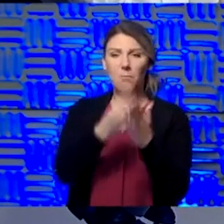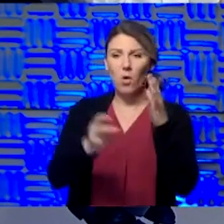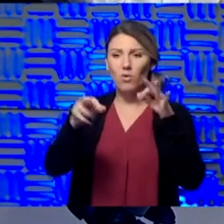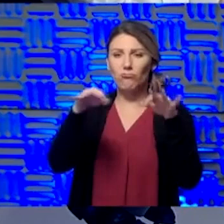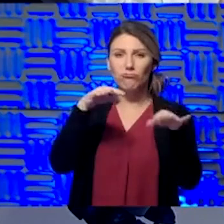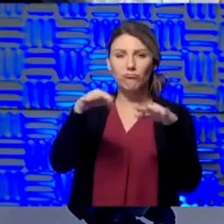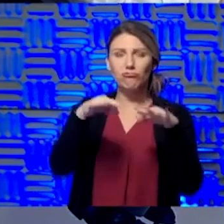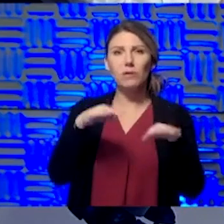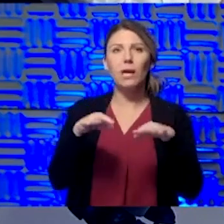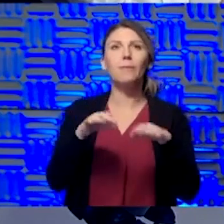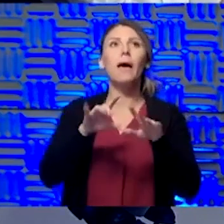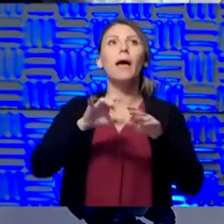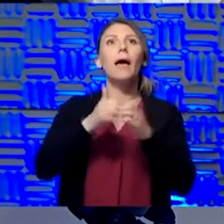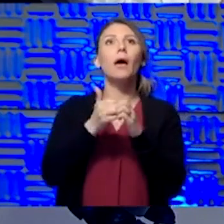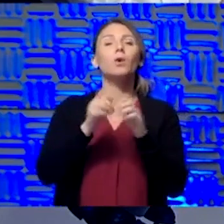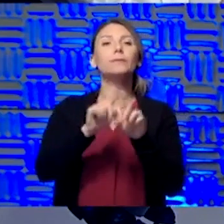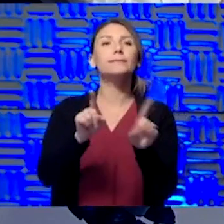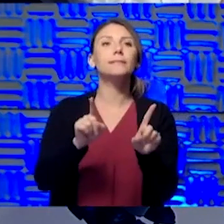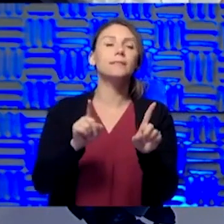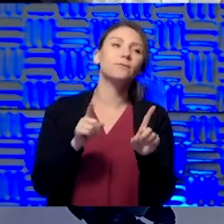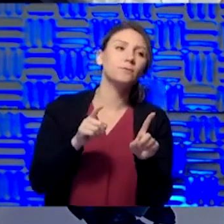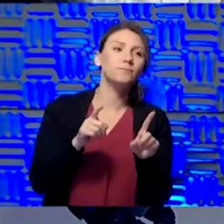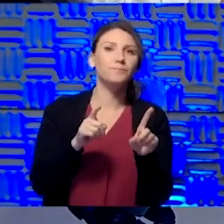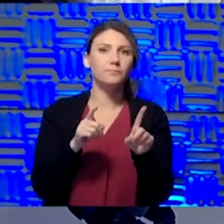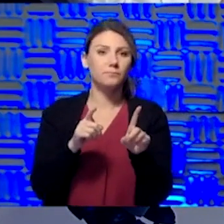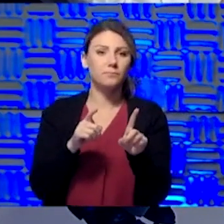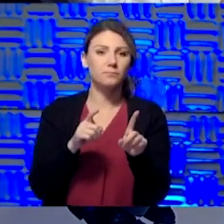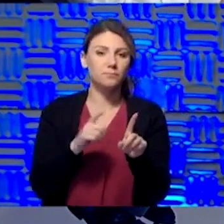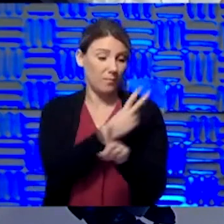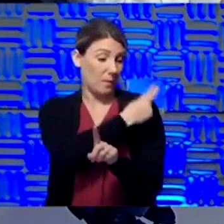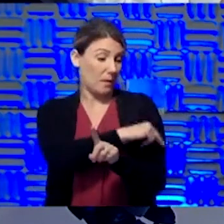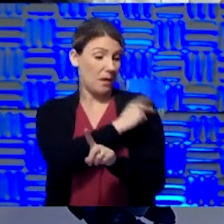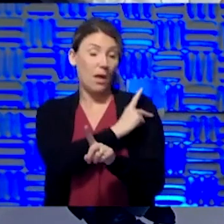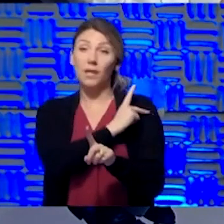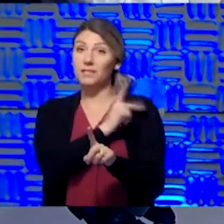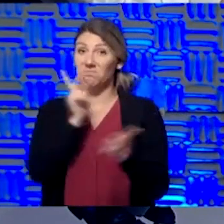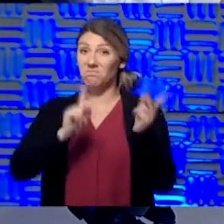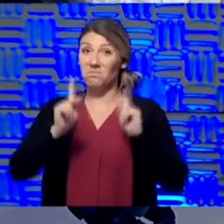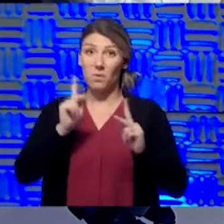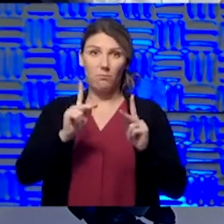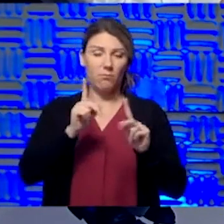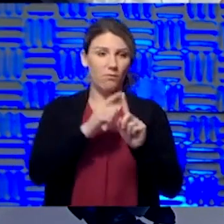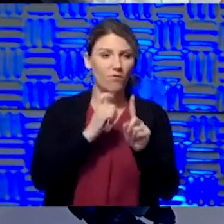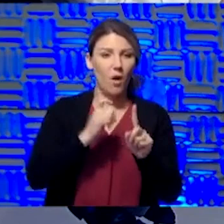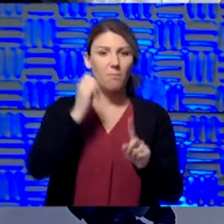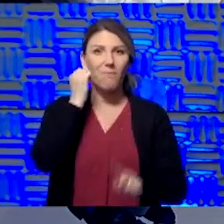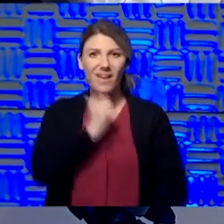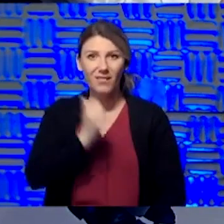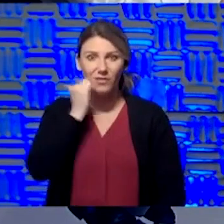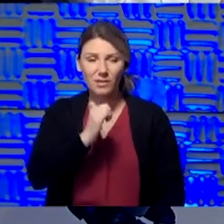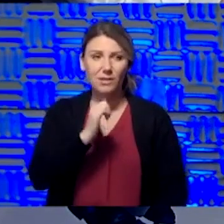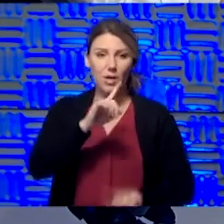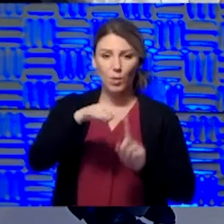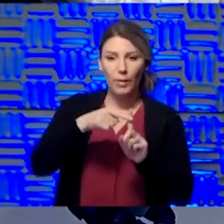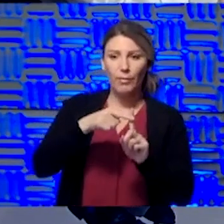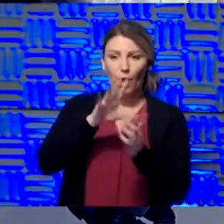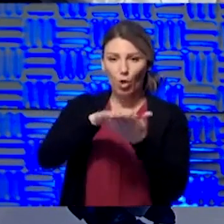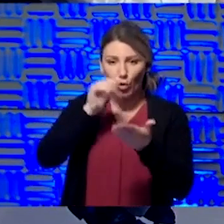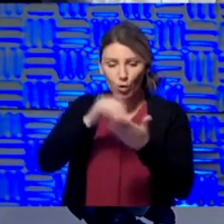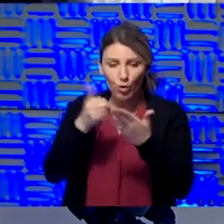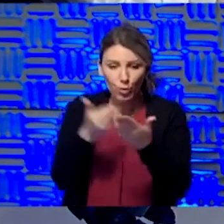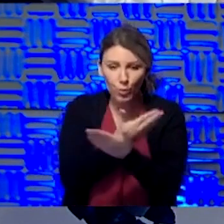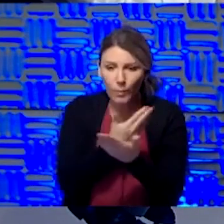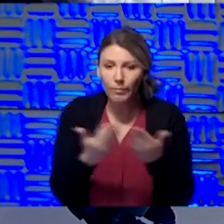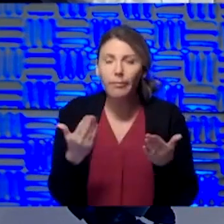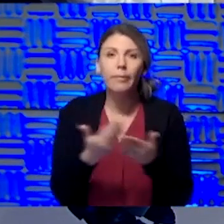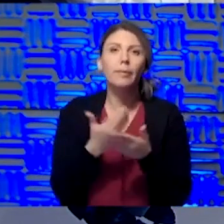how different the hospital personnel were from day to day as they learned new things about this and